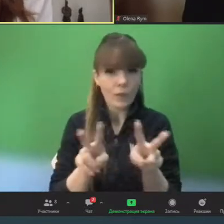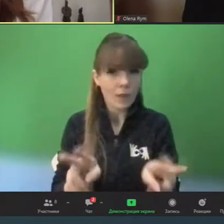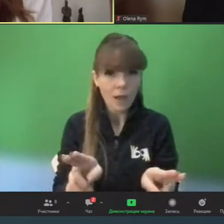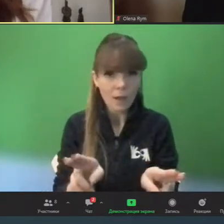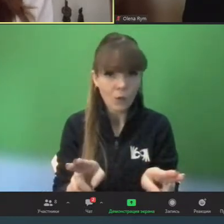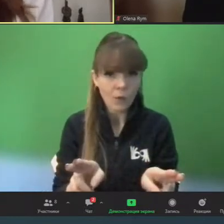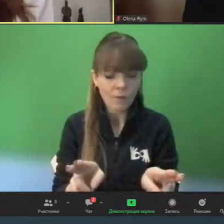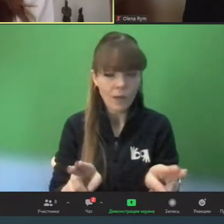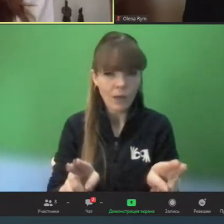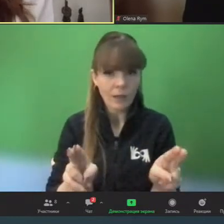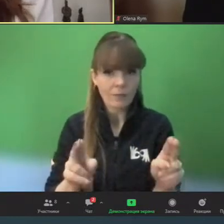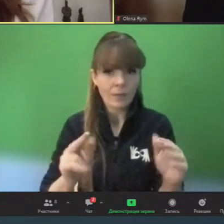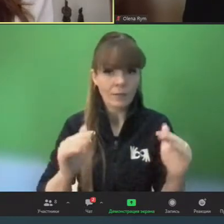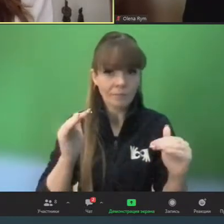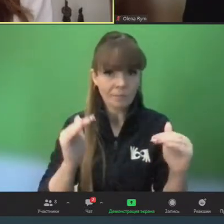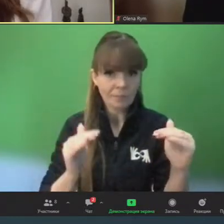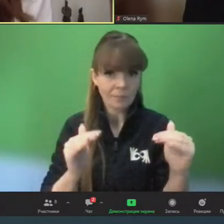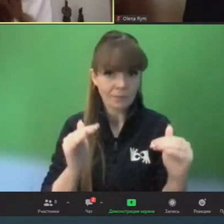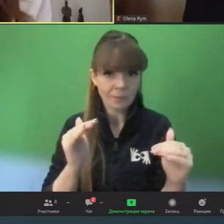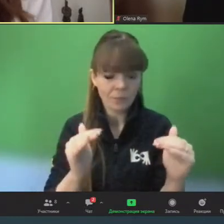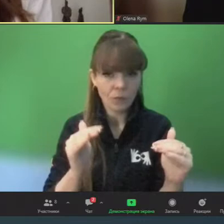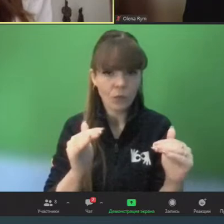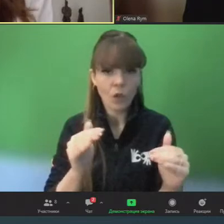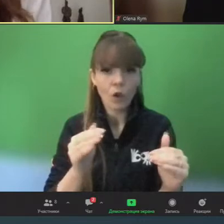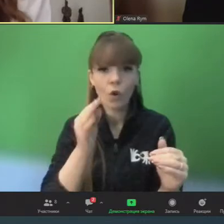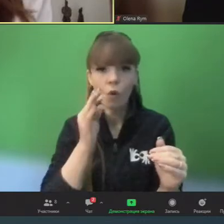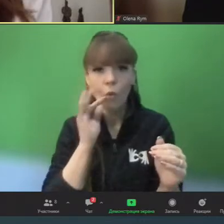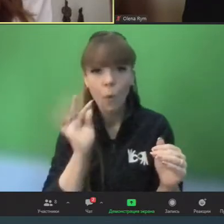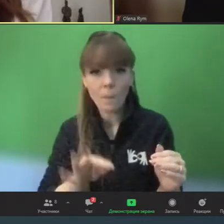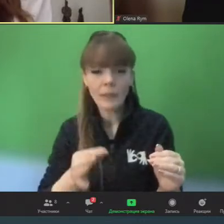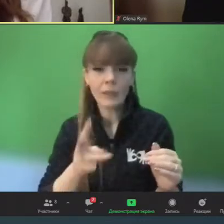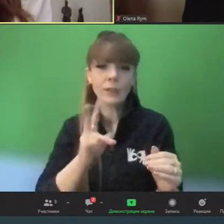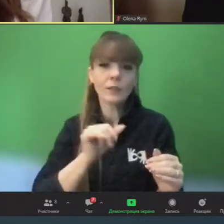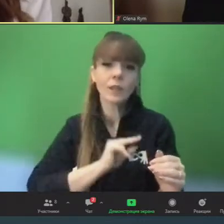wheelchairs. They seem to be enjoying equal